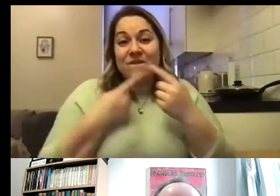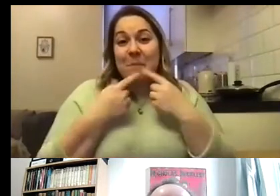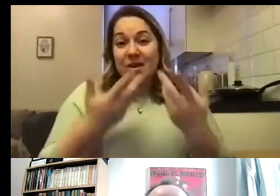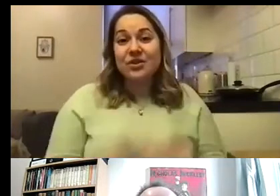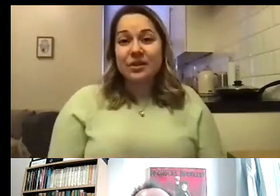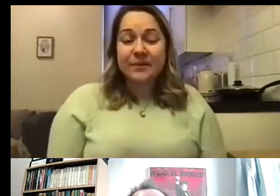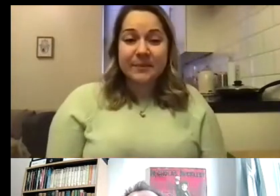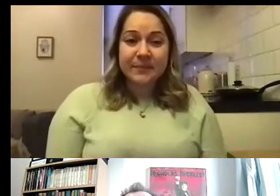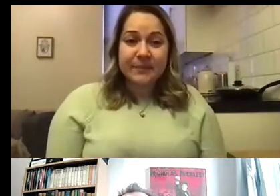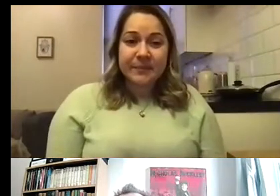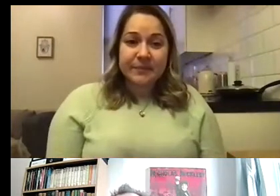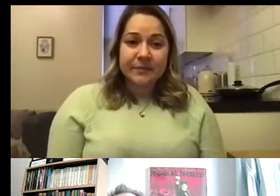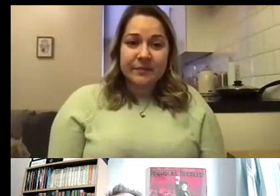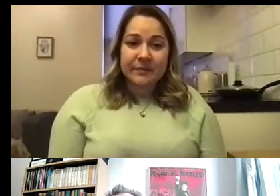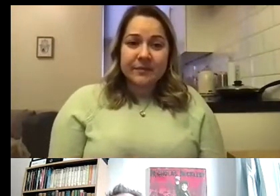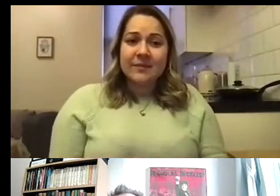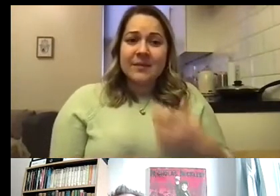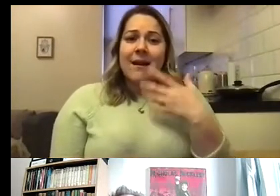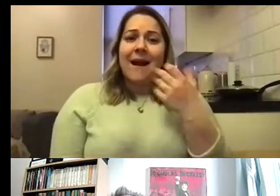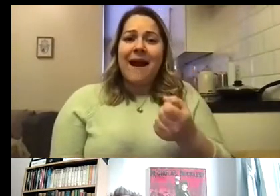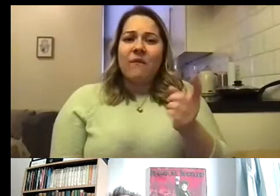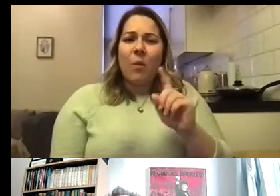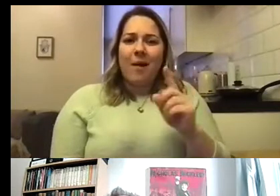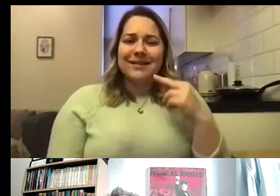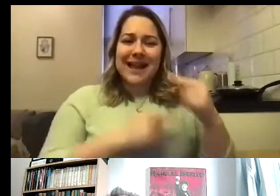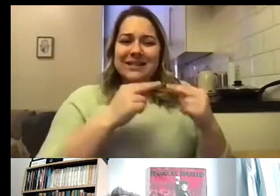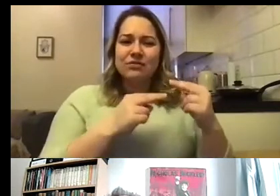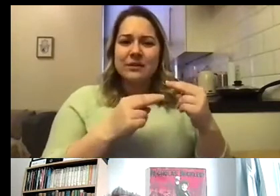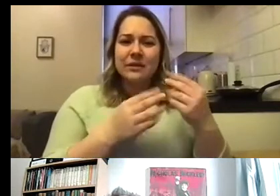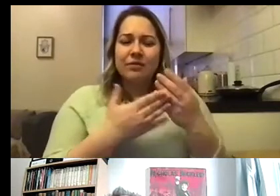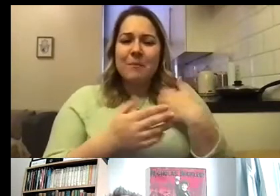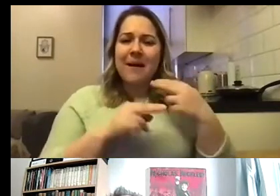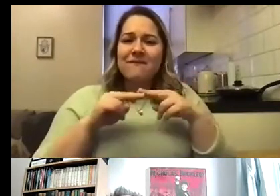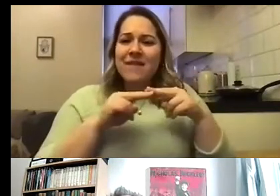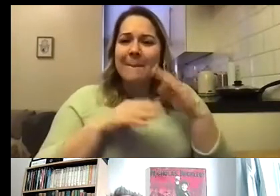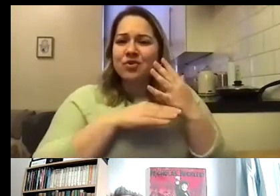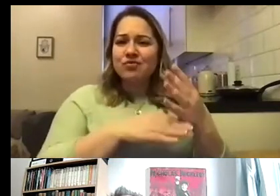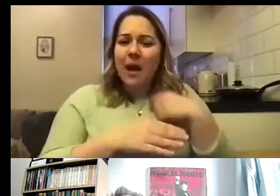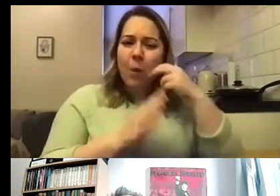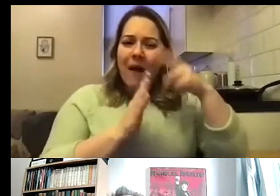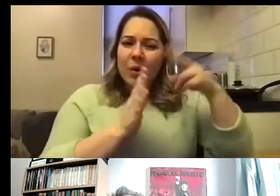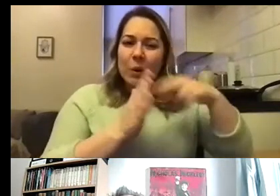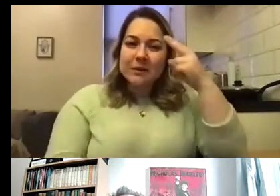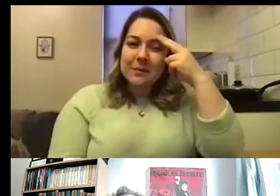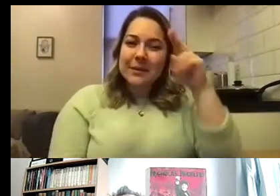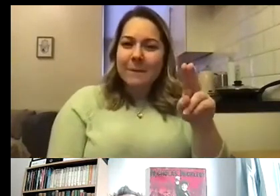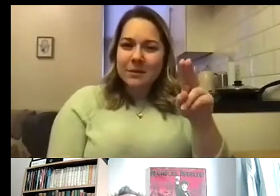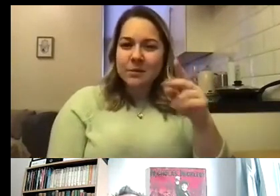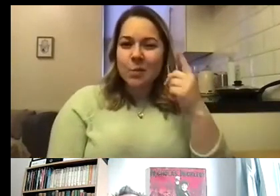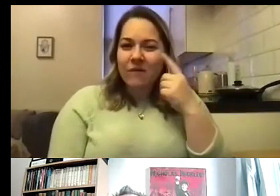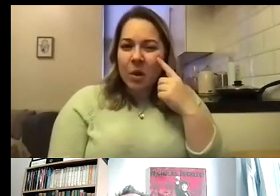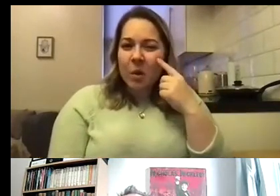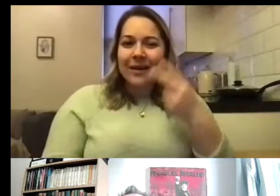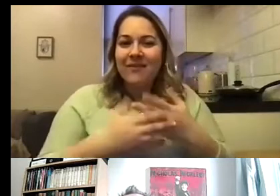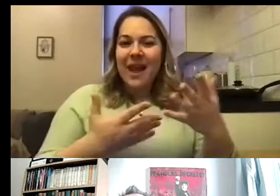Good. Because I've got an ancestry subscription for doing my family tree. So I'll see if I can look up some stuff and see if I can add